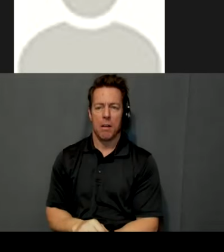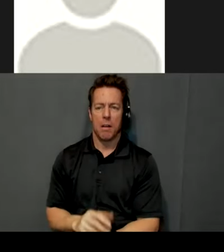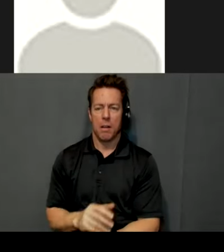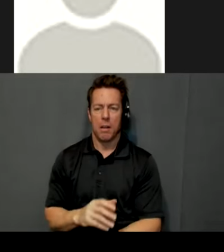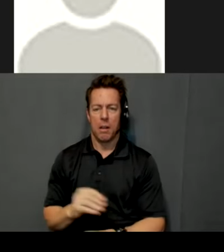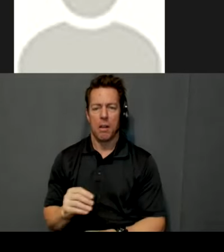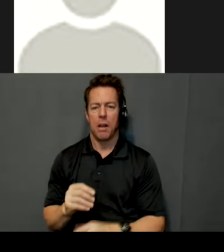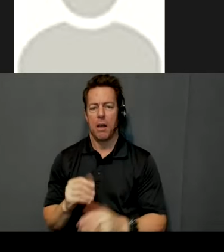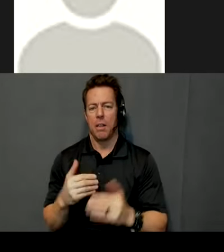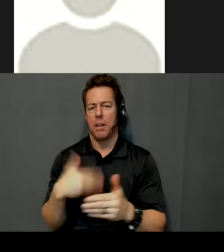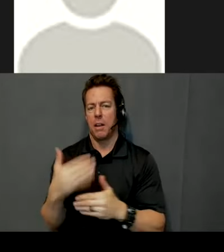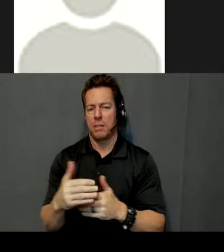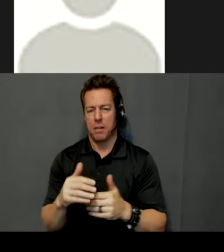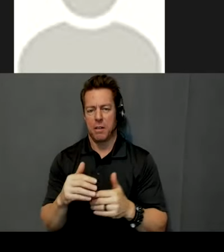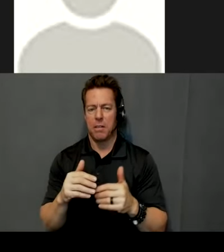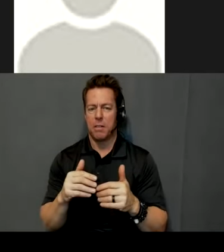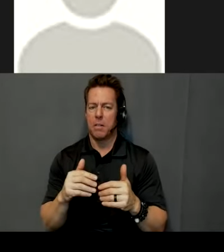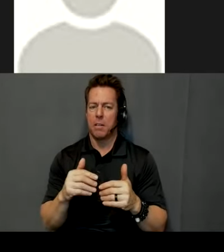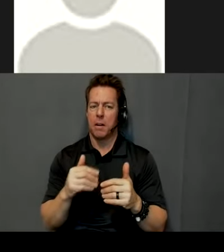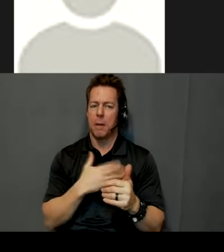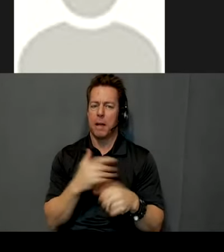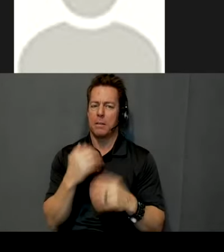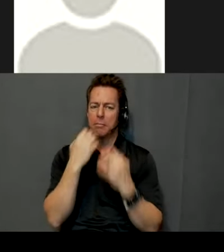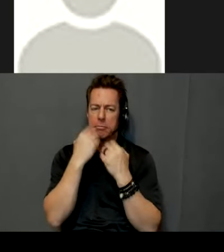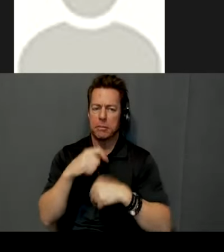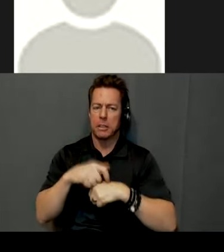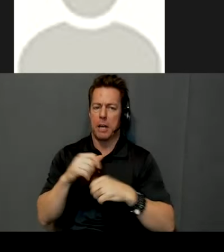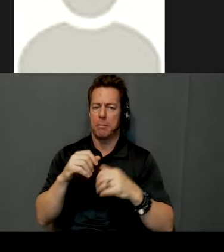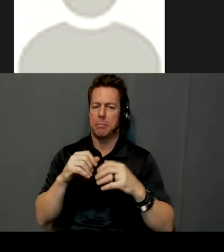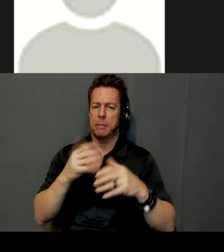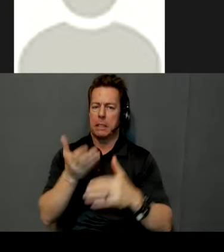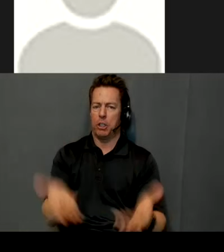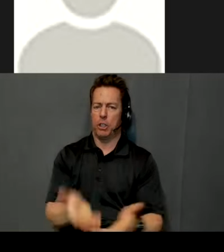following work are my narrations of a time spent here.